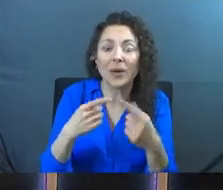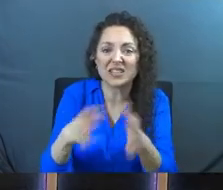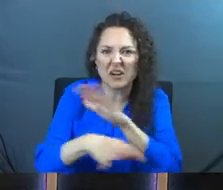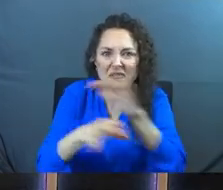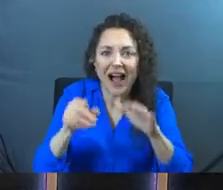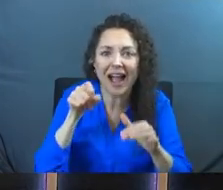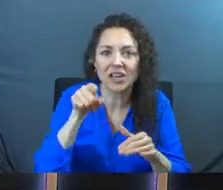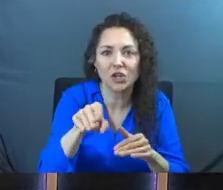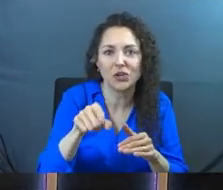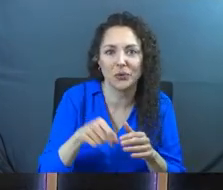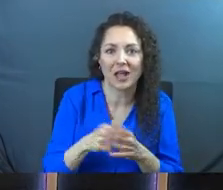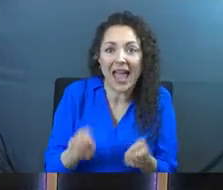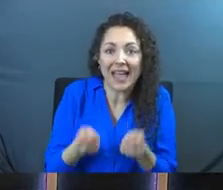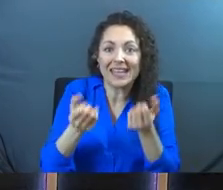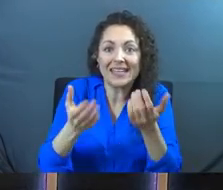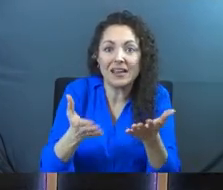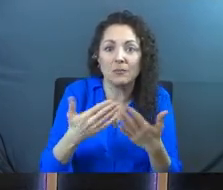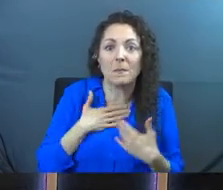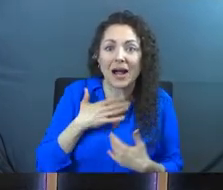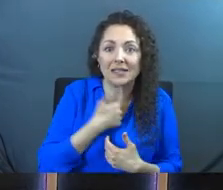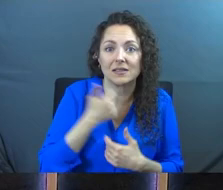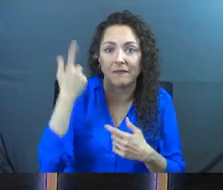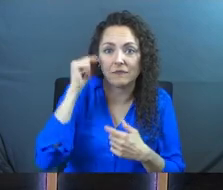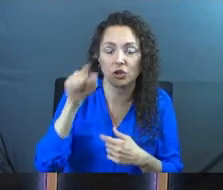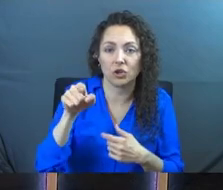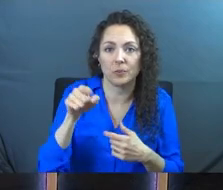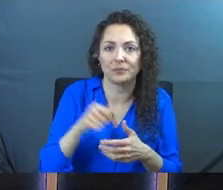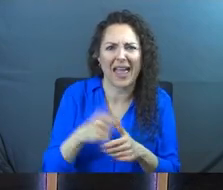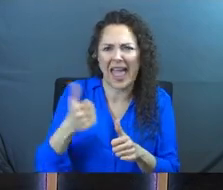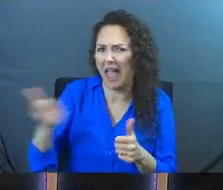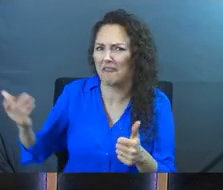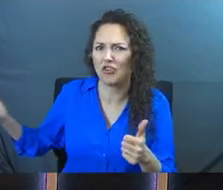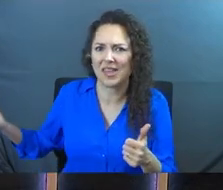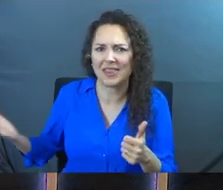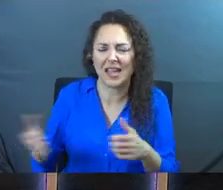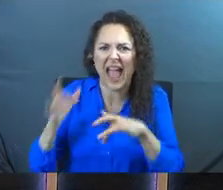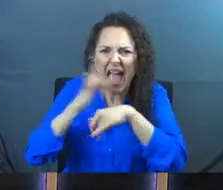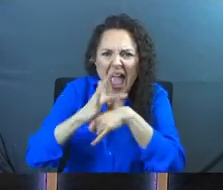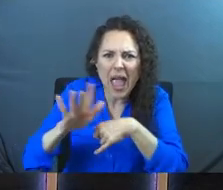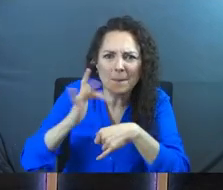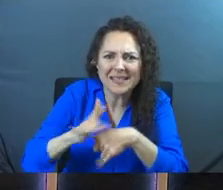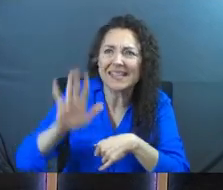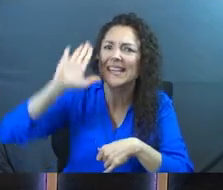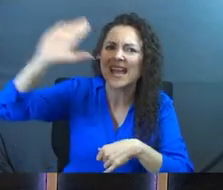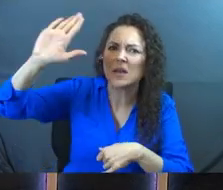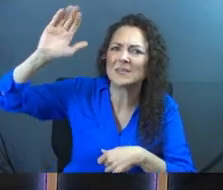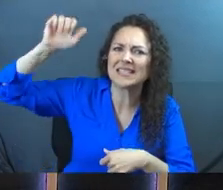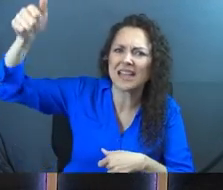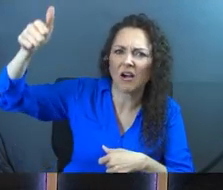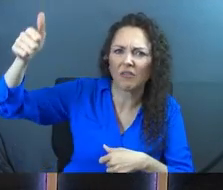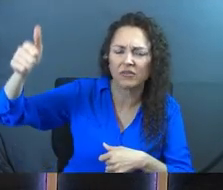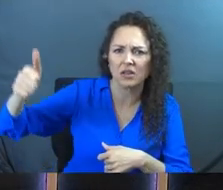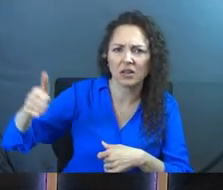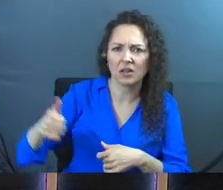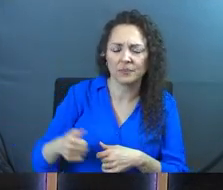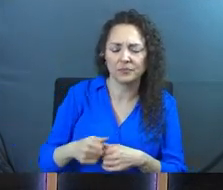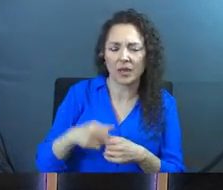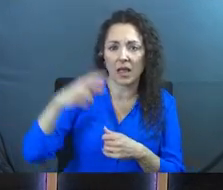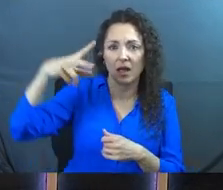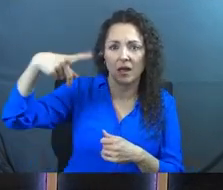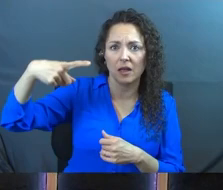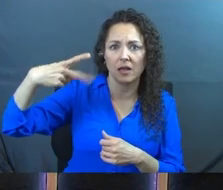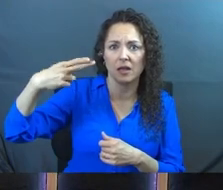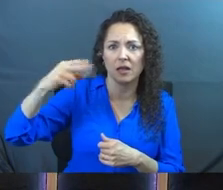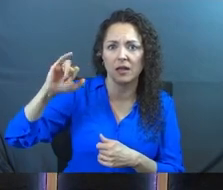the value of Jesus, is he did this for you, gave everything, emptied himself. Philippians